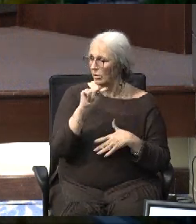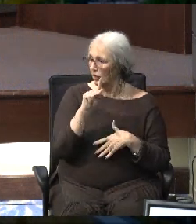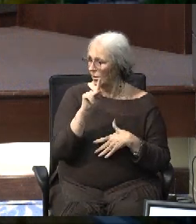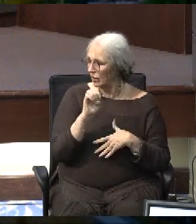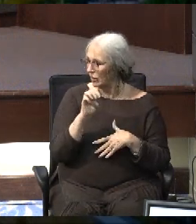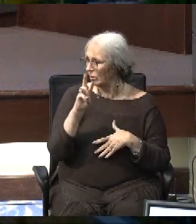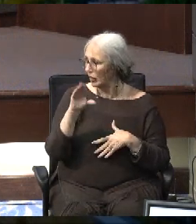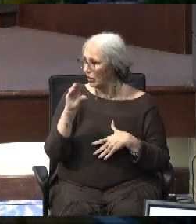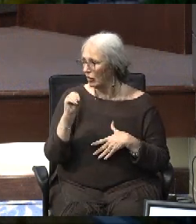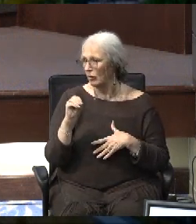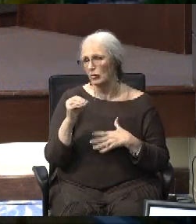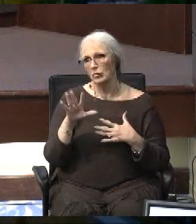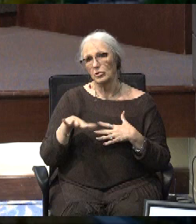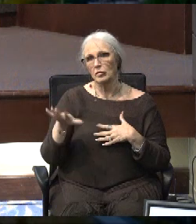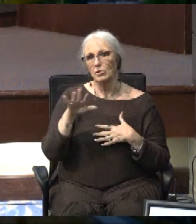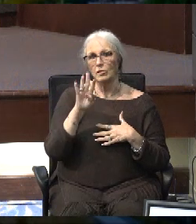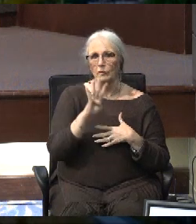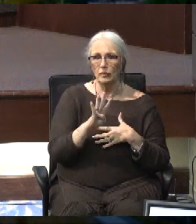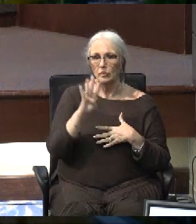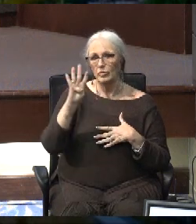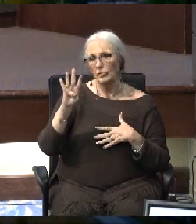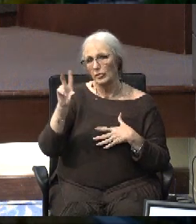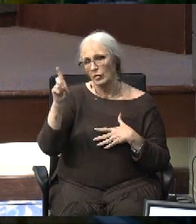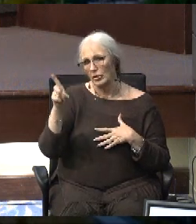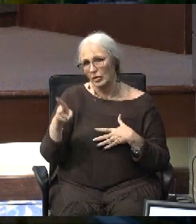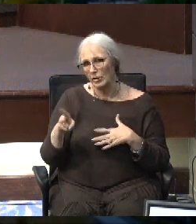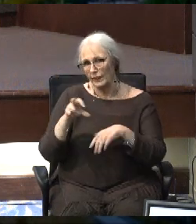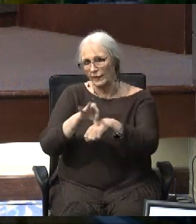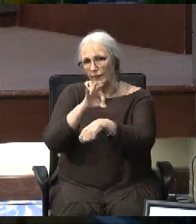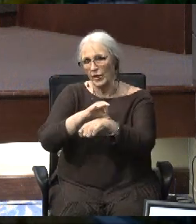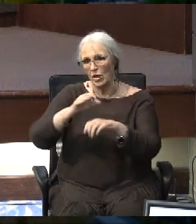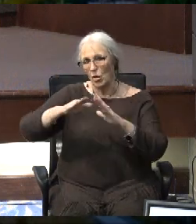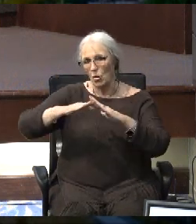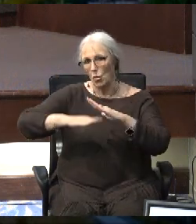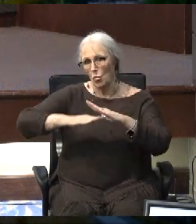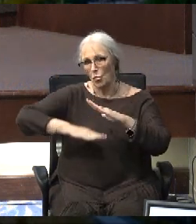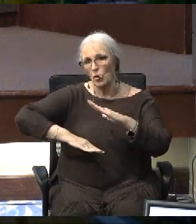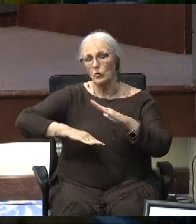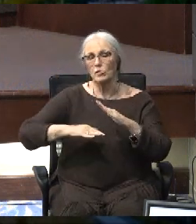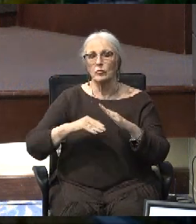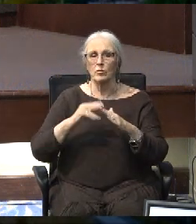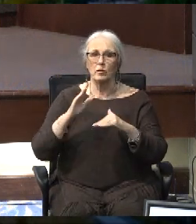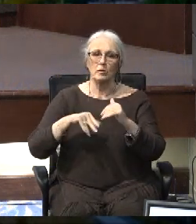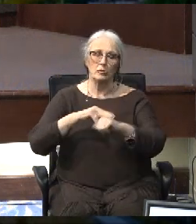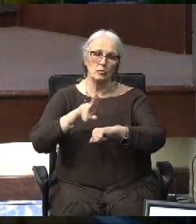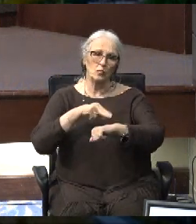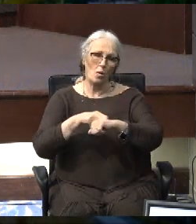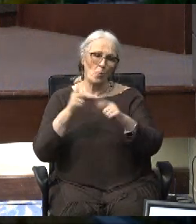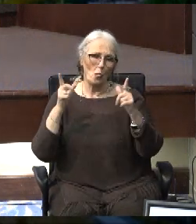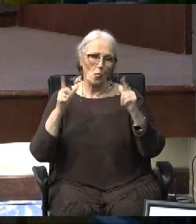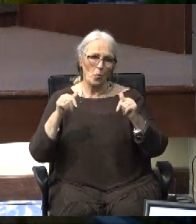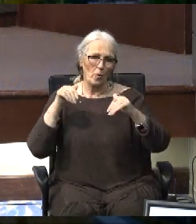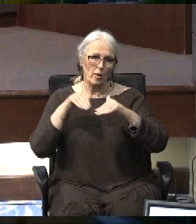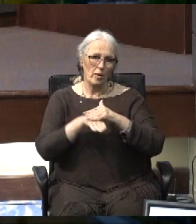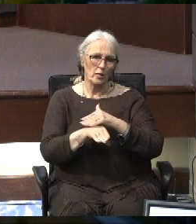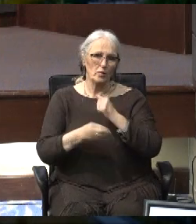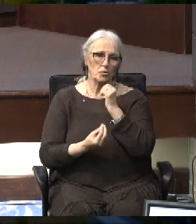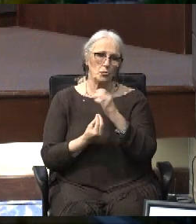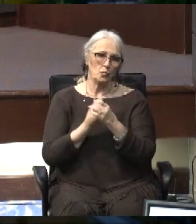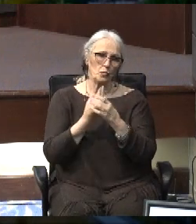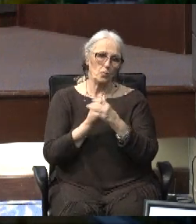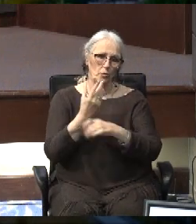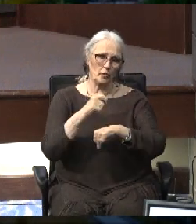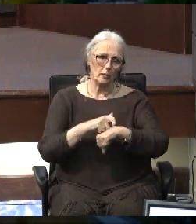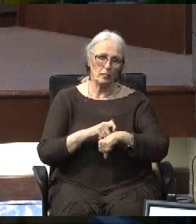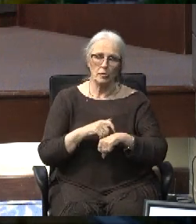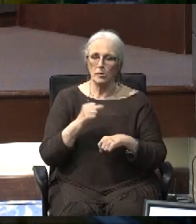is running about 4 to 4.5 feet lower than we typically see it heading into the spring. And the lake, of course,